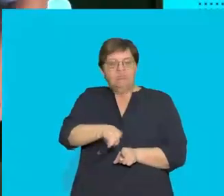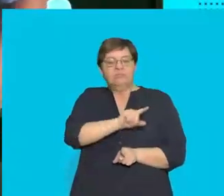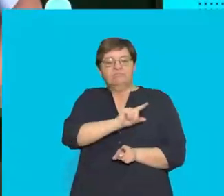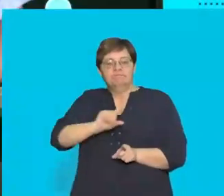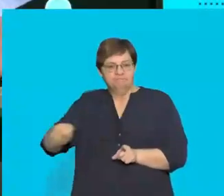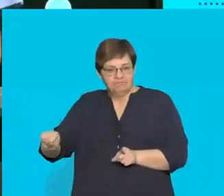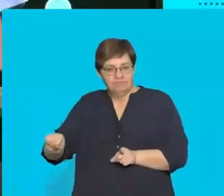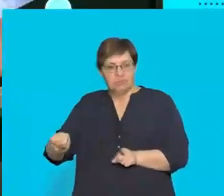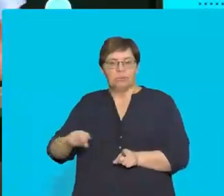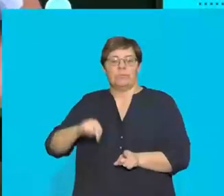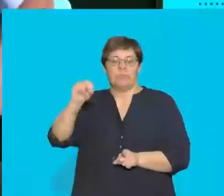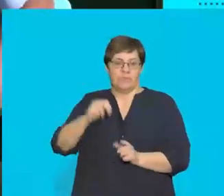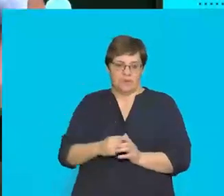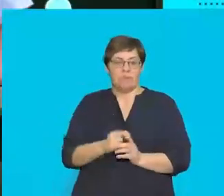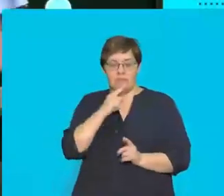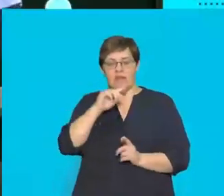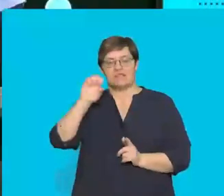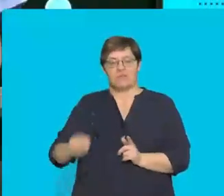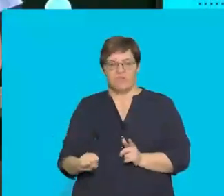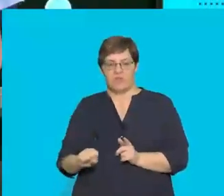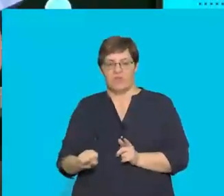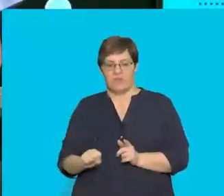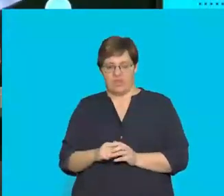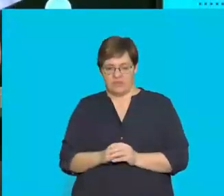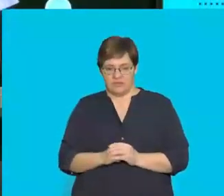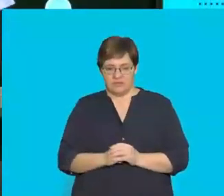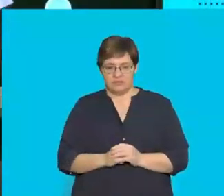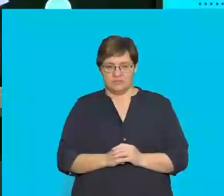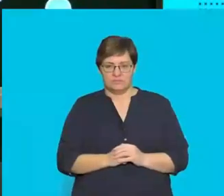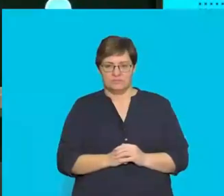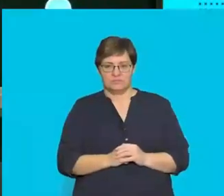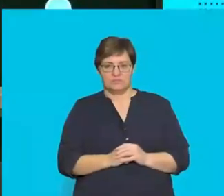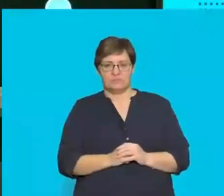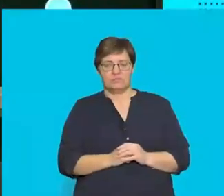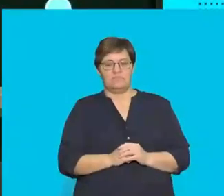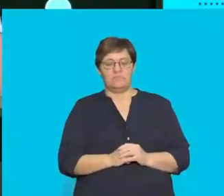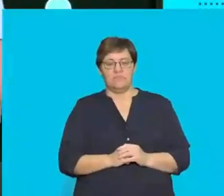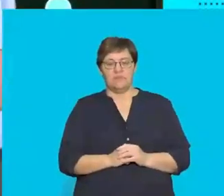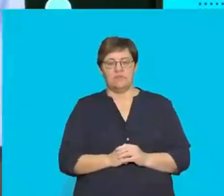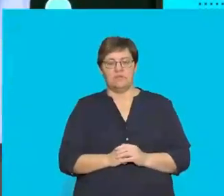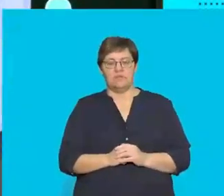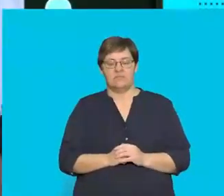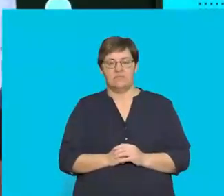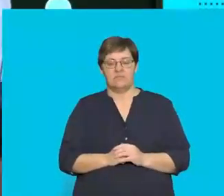say that is a South Pole, but it's being attracted. The north end of the compass is being attracted